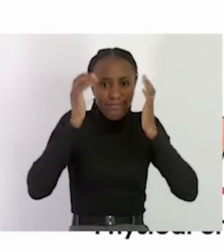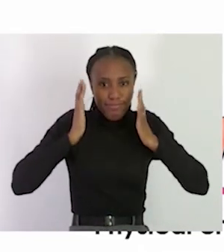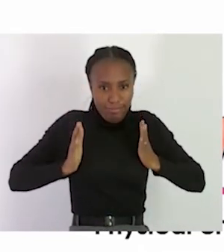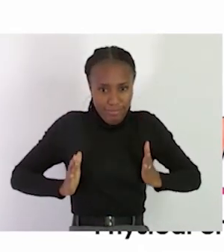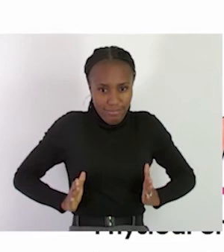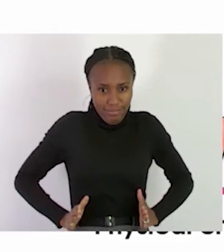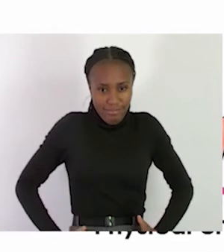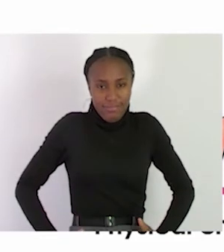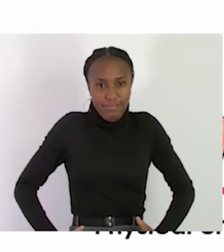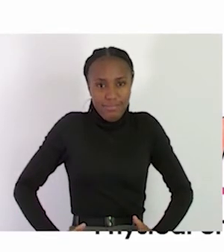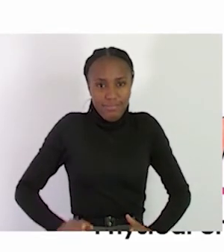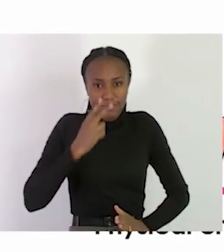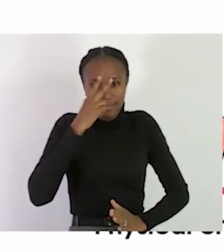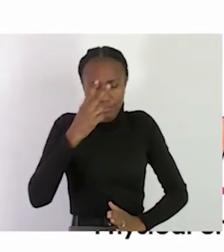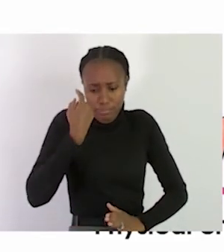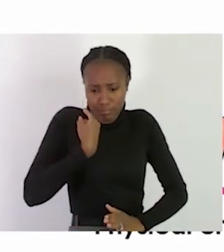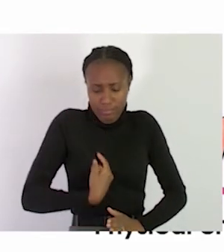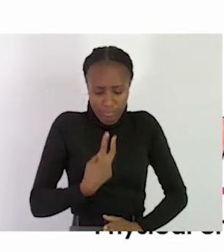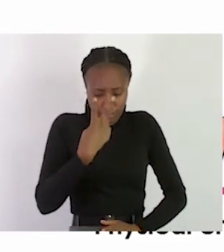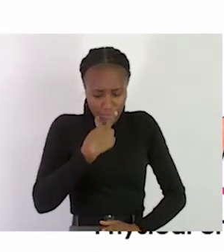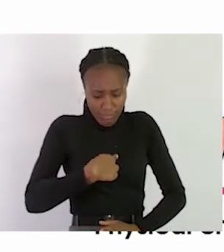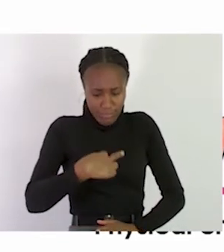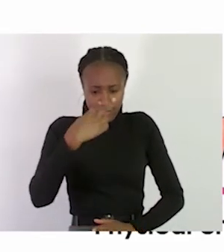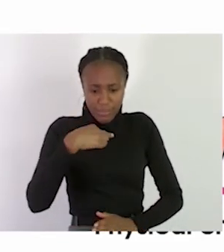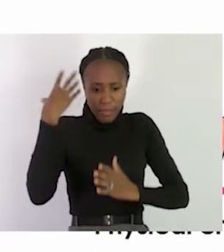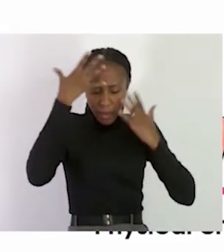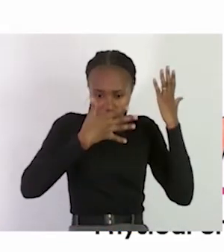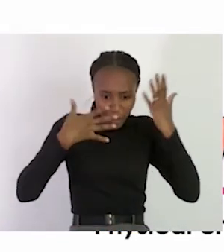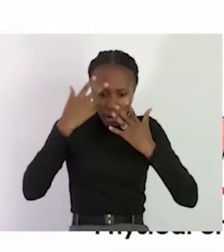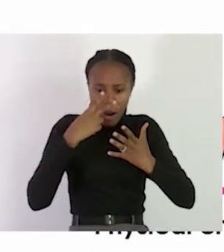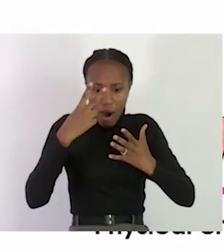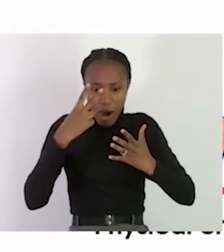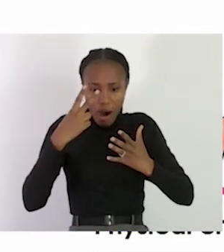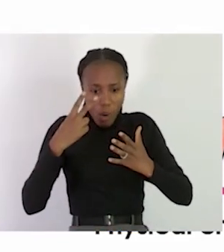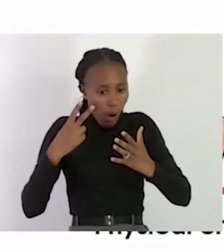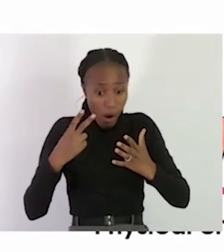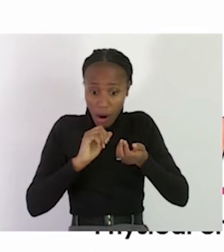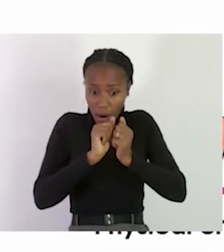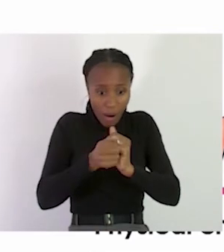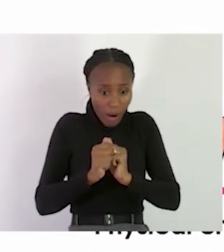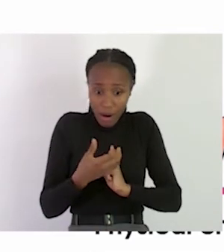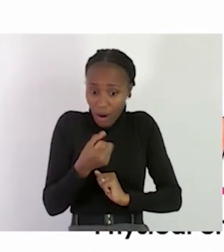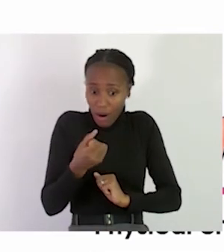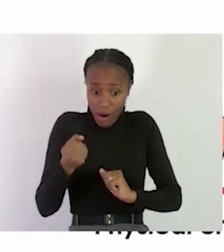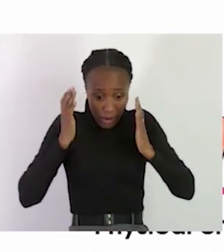I'm sure that when you look at yourself, when you take a bath, you have seen some changes on your